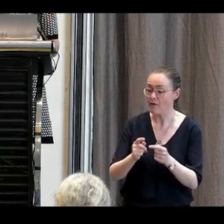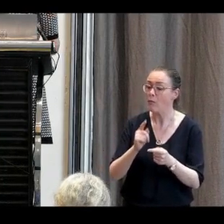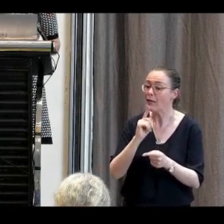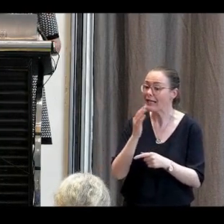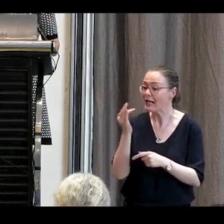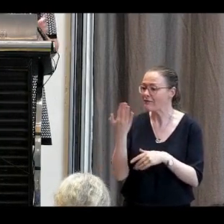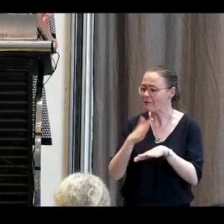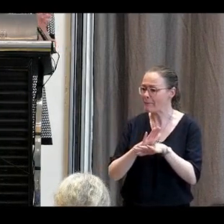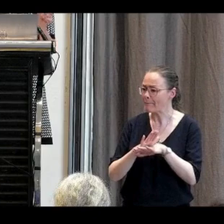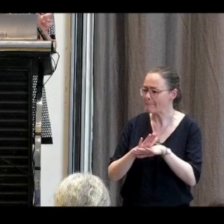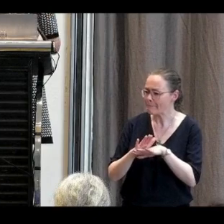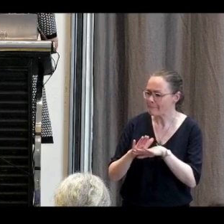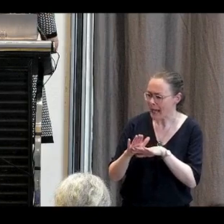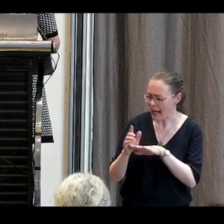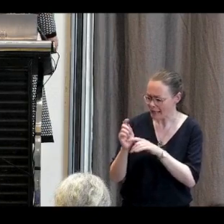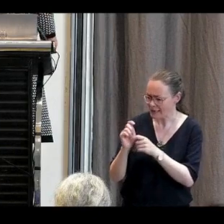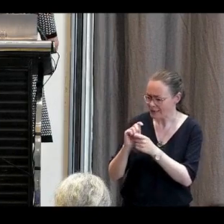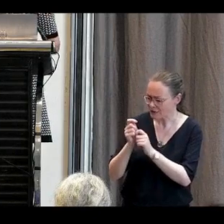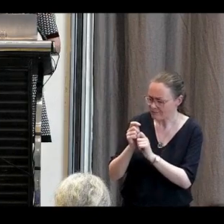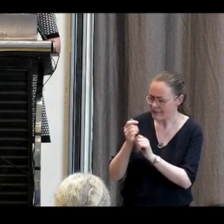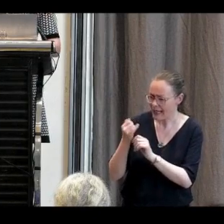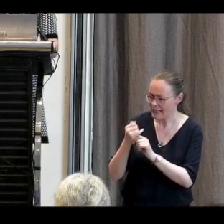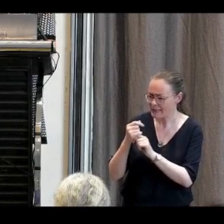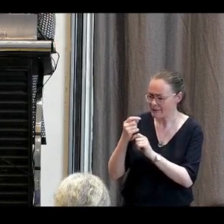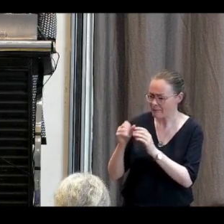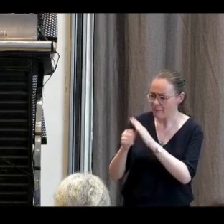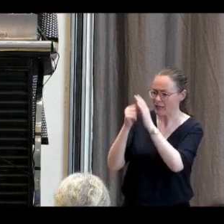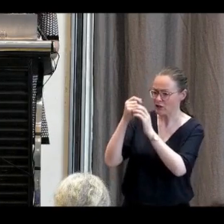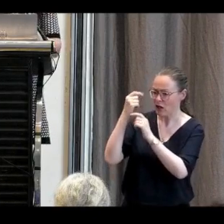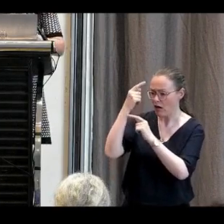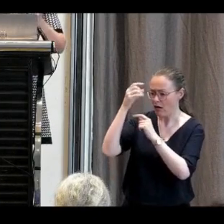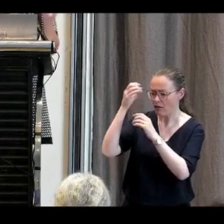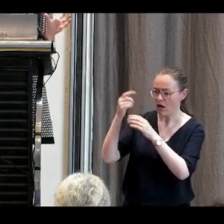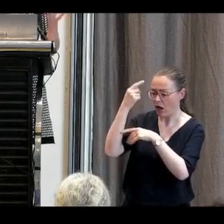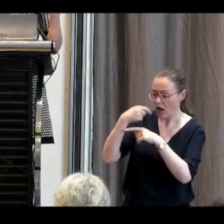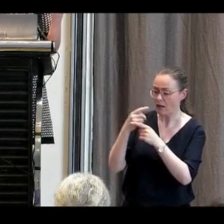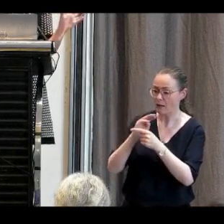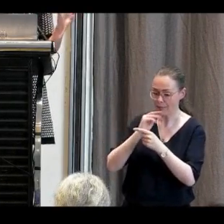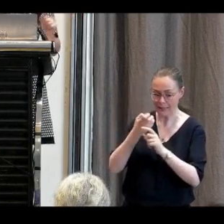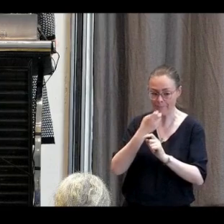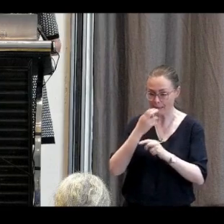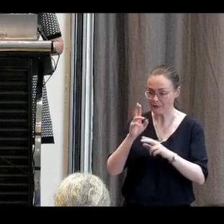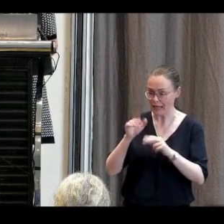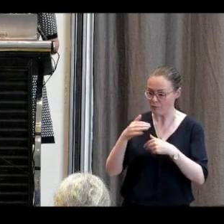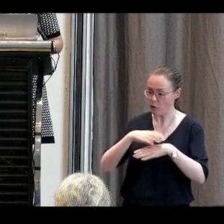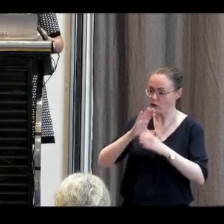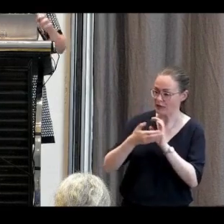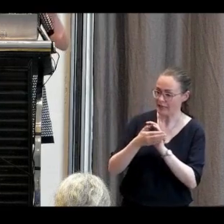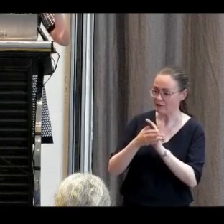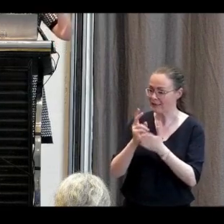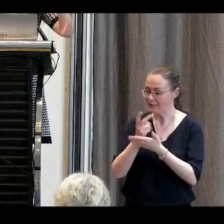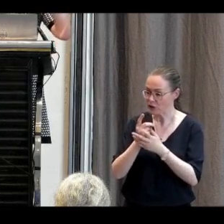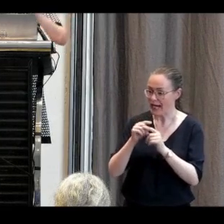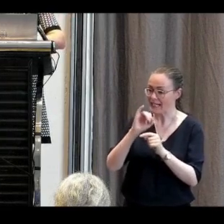mild disadjustment in the master clock makes the mice more prone to have seizures and